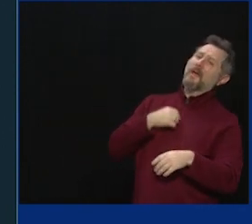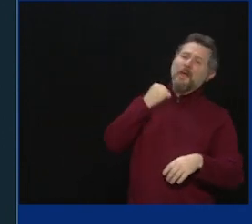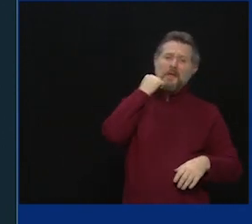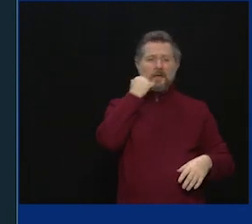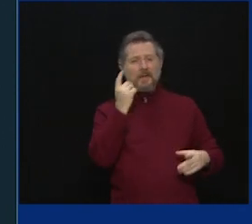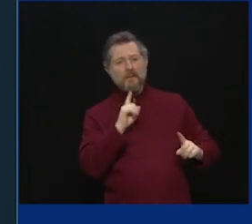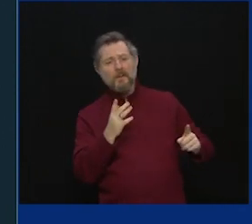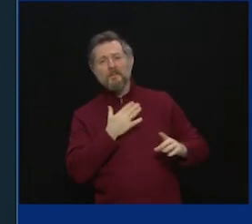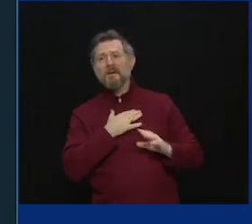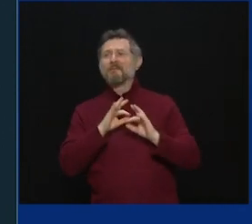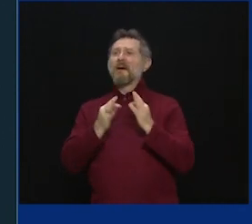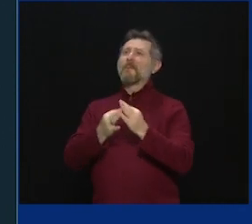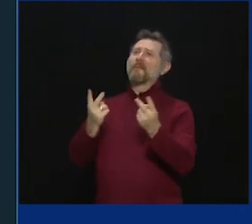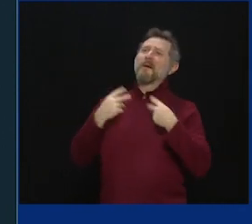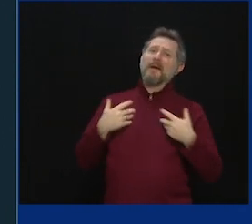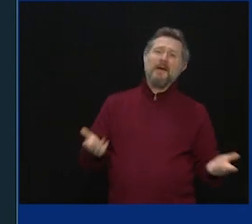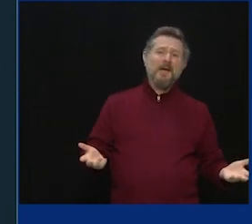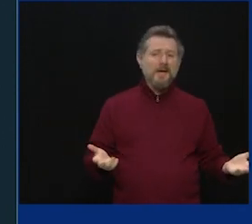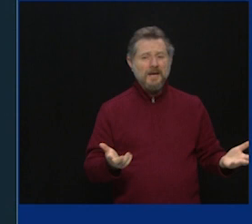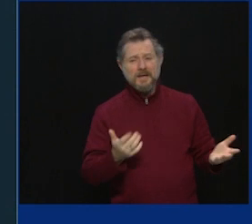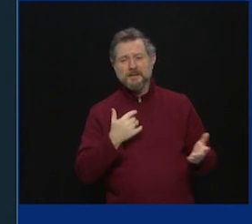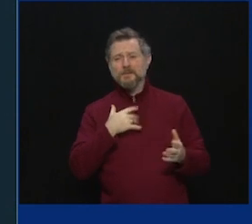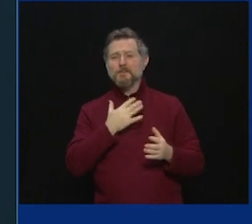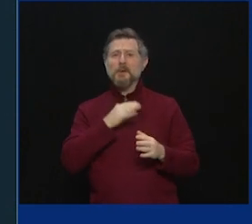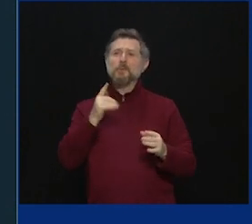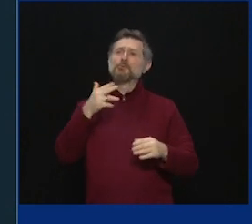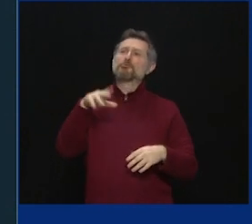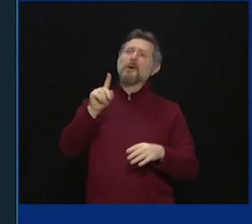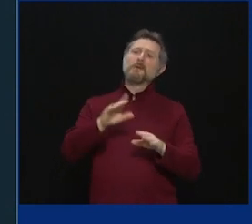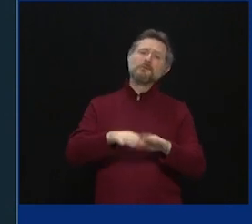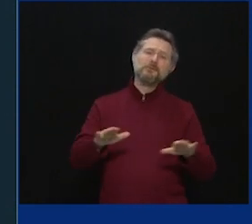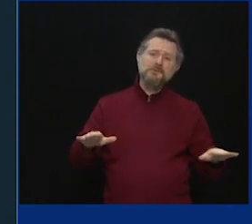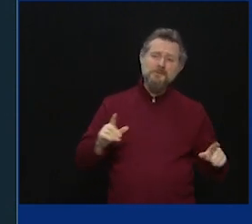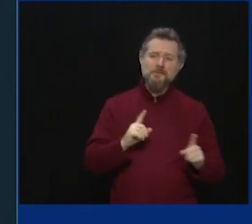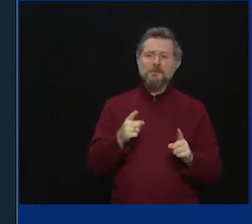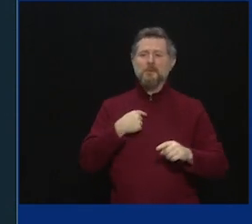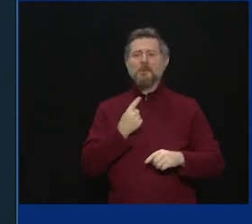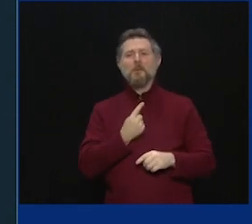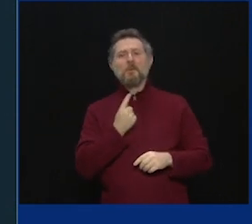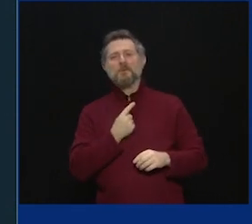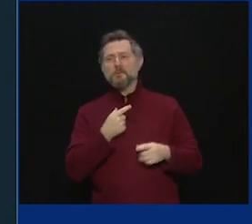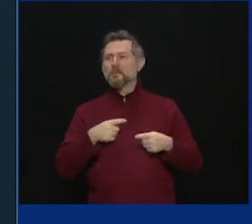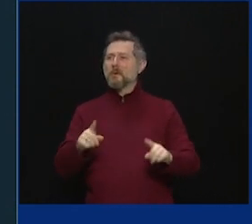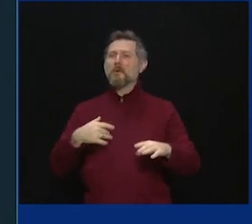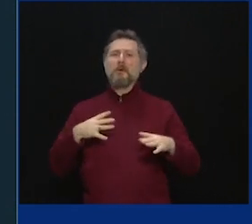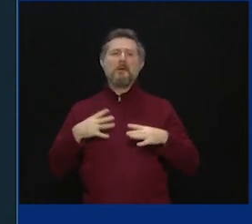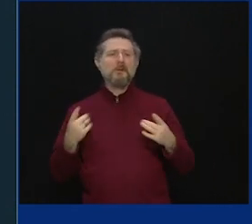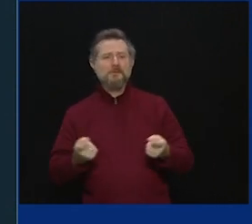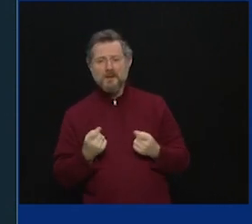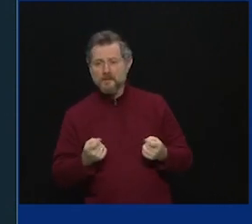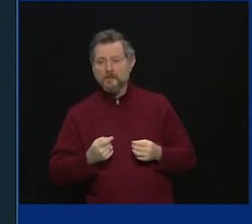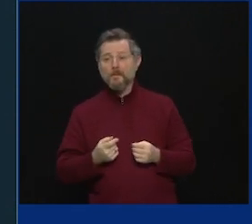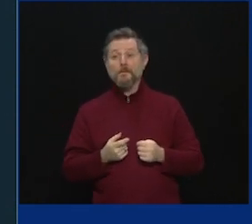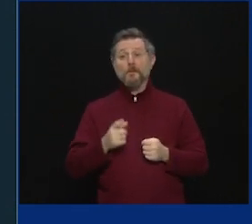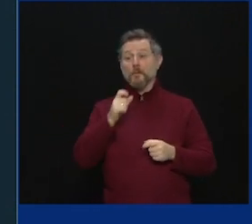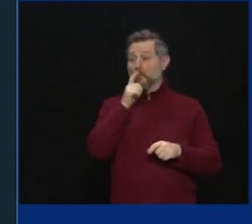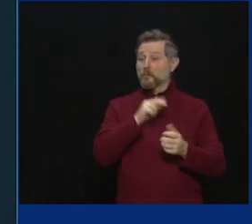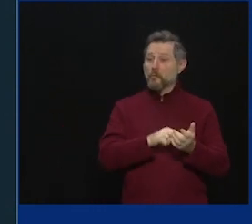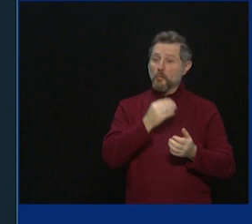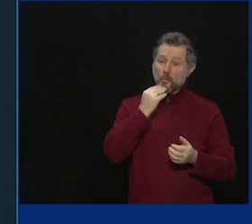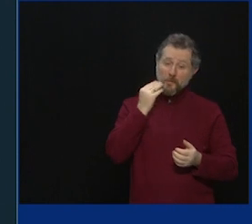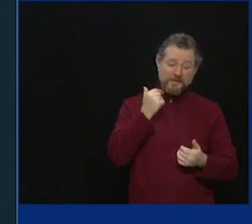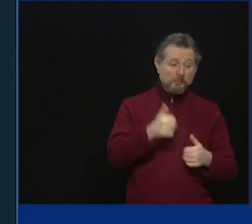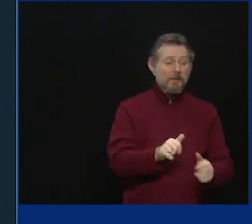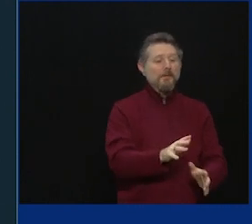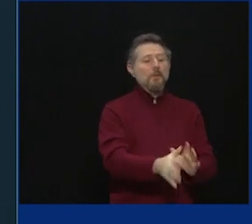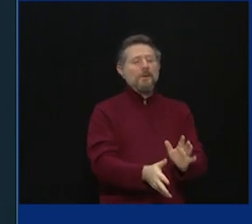are, their grandchildren, their children, why they had to be alone during the holiday times. And to all the nursing home workers who had to deal with the